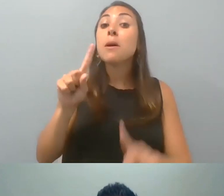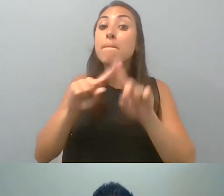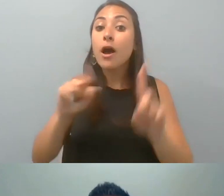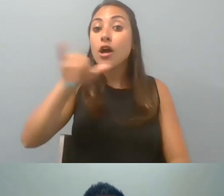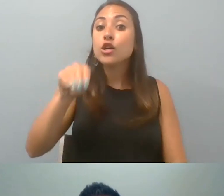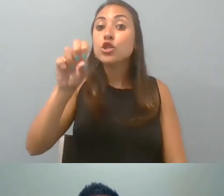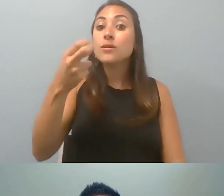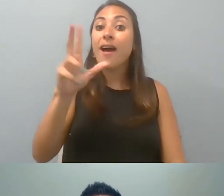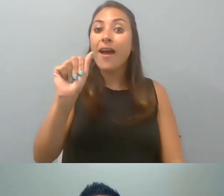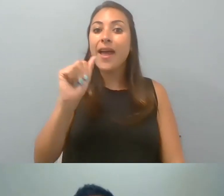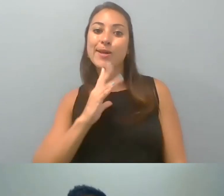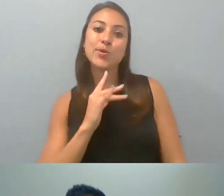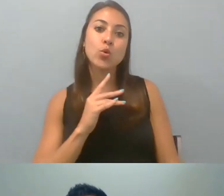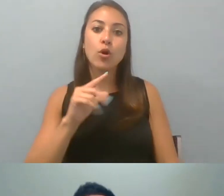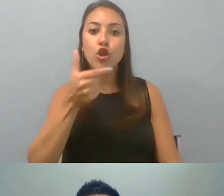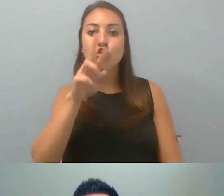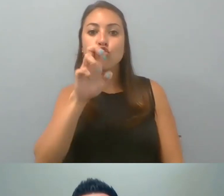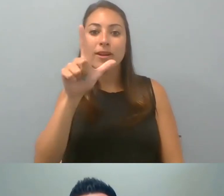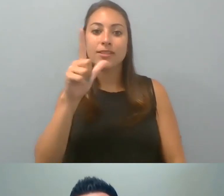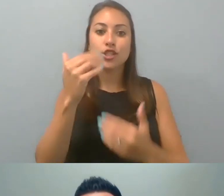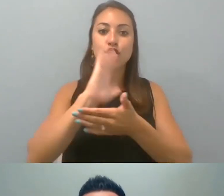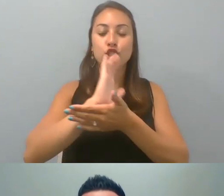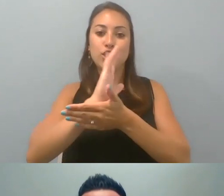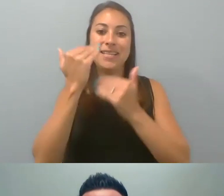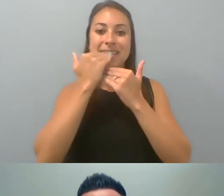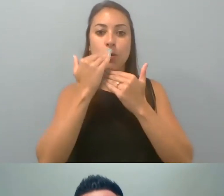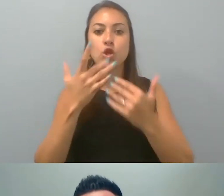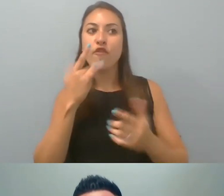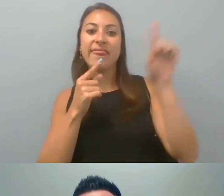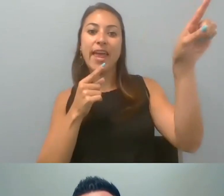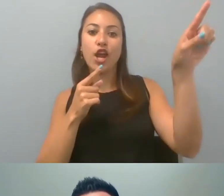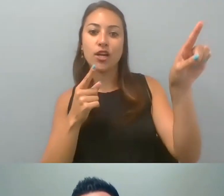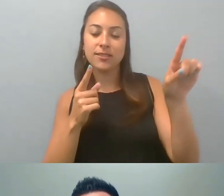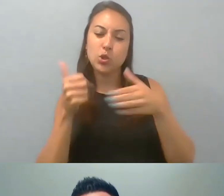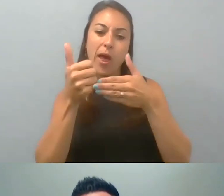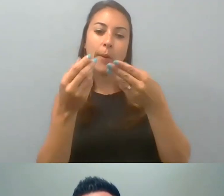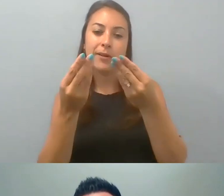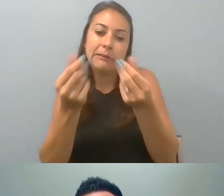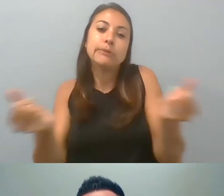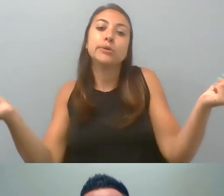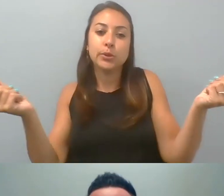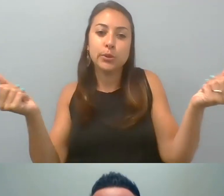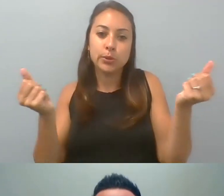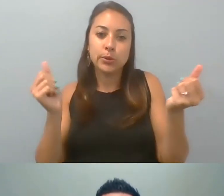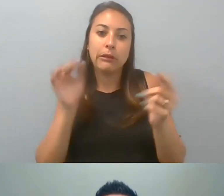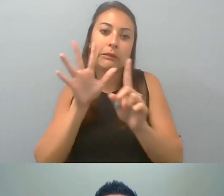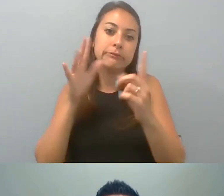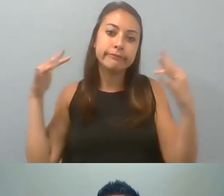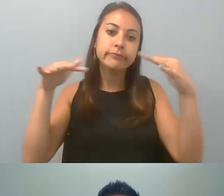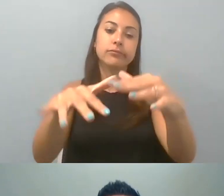gourmet grilled cheese pop-up. So you're going to go to Josiahs instead. So that helps take away some of the demand of the busier dining halls.